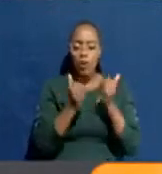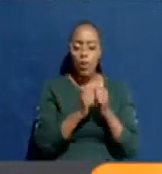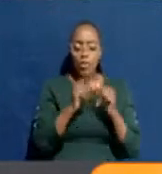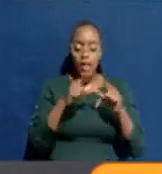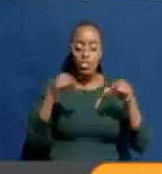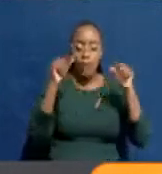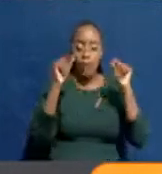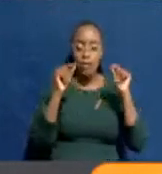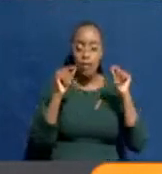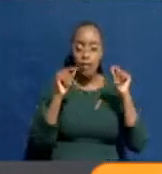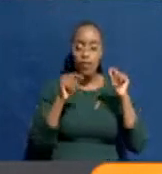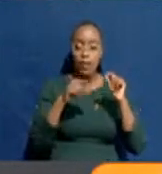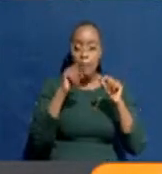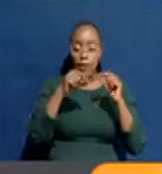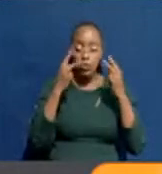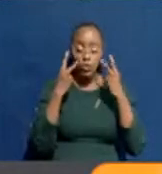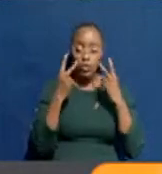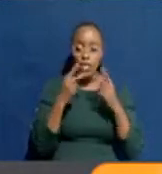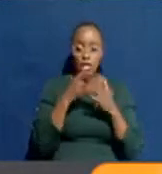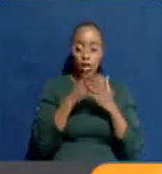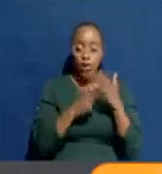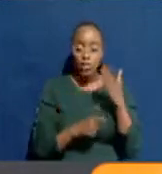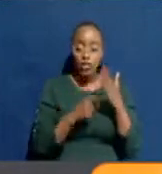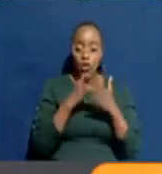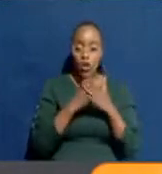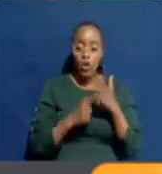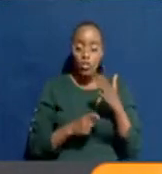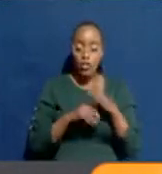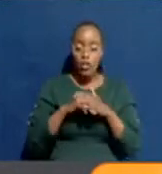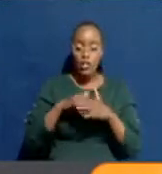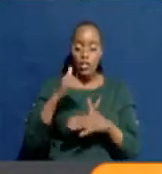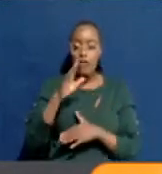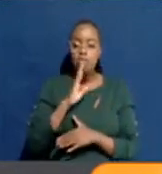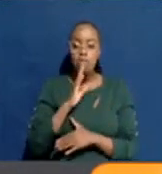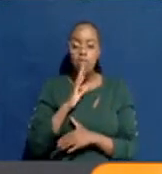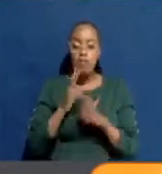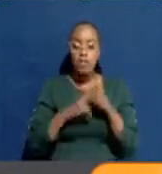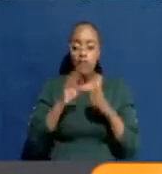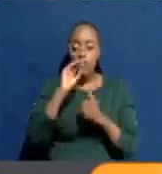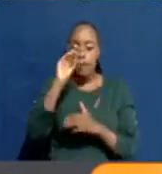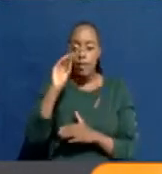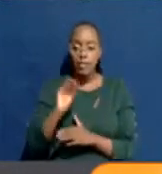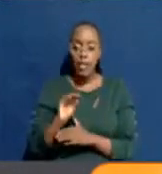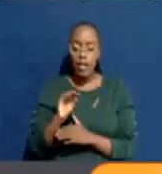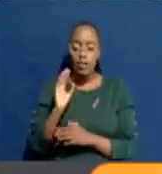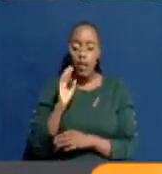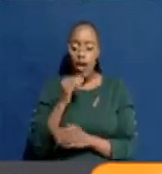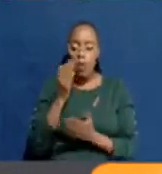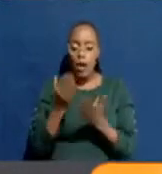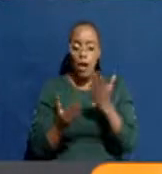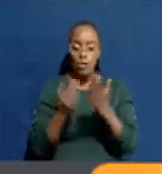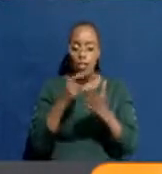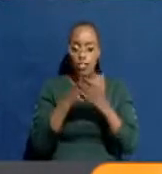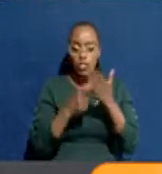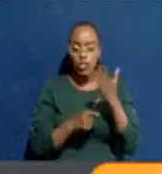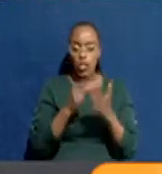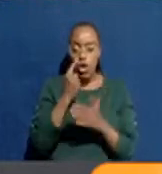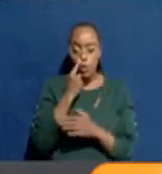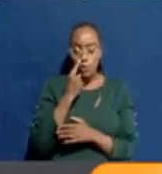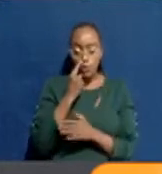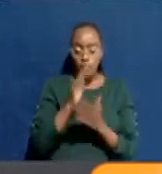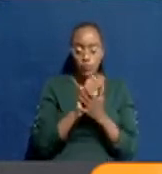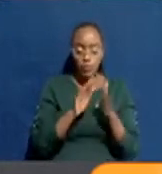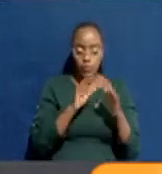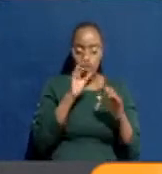Japan. You have to look at the cost. Our cost of external borrowing is around 7%. Our average cost that is domestic and